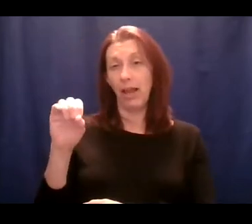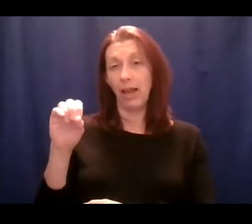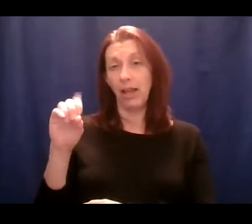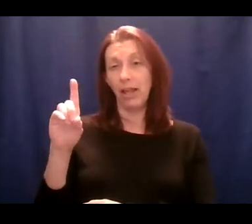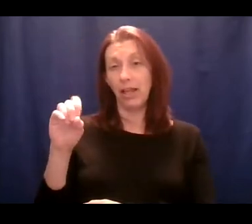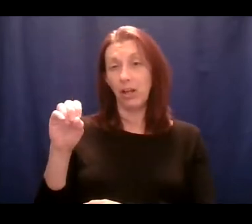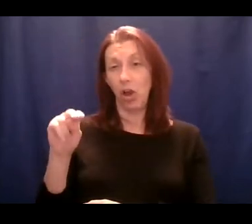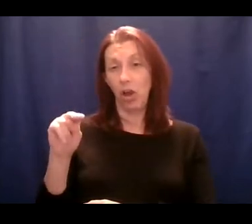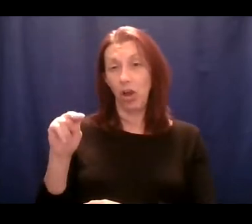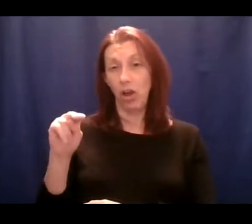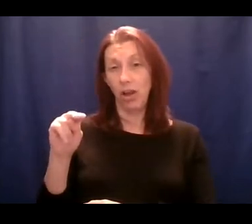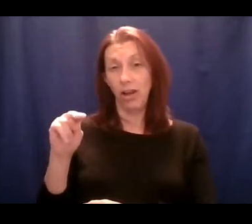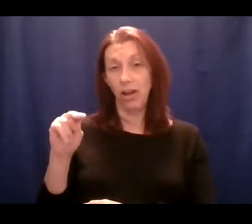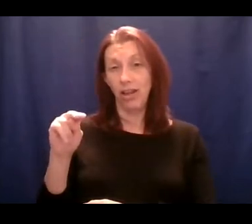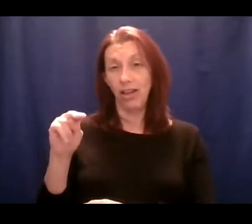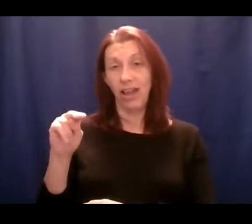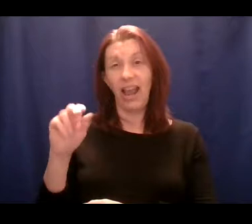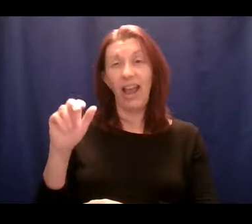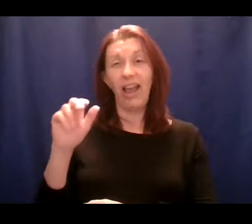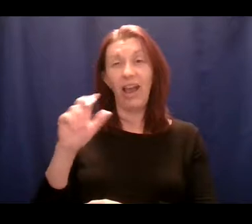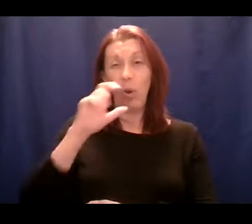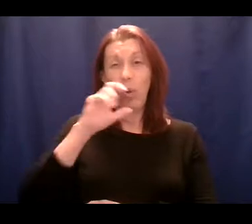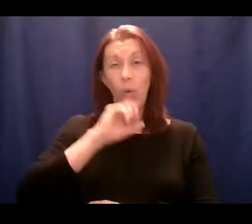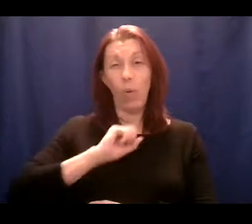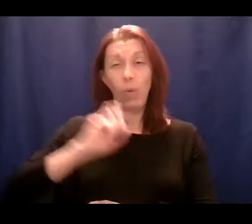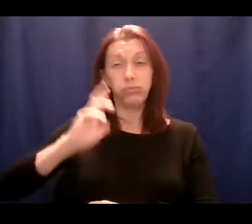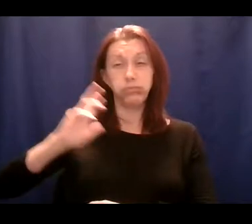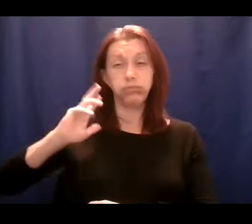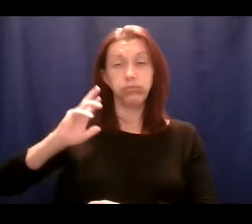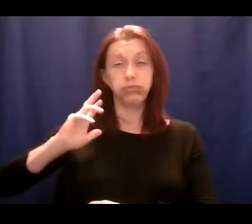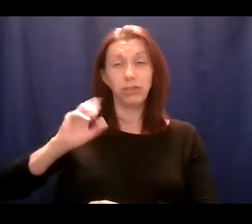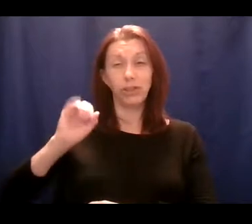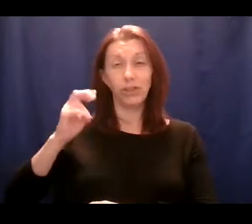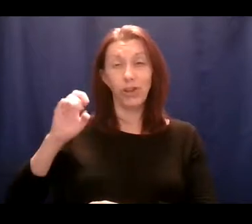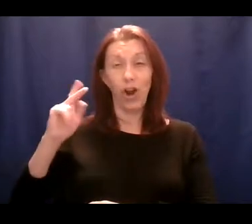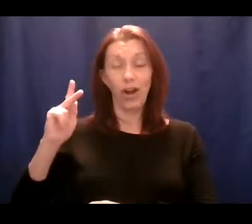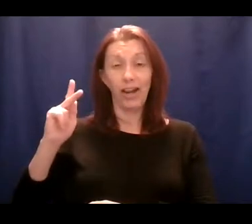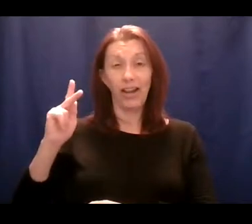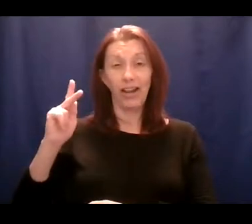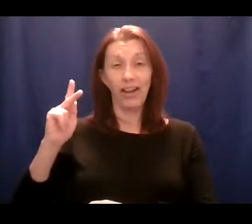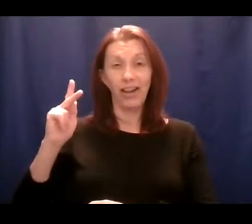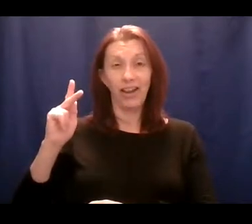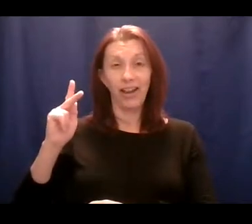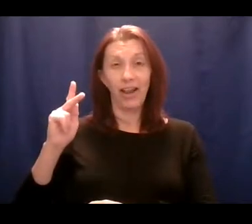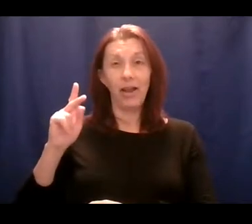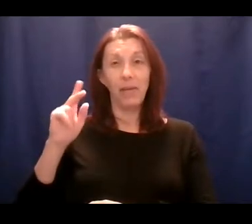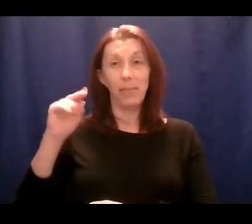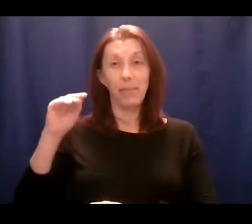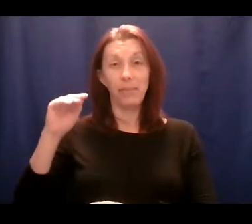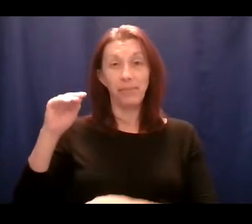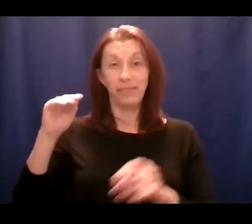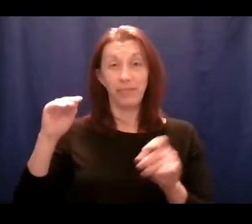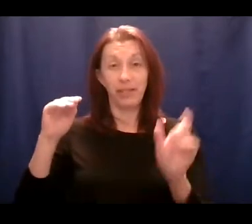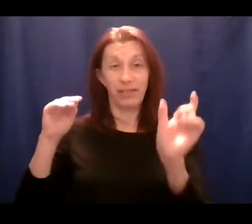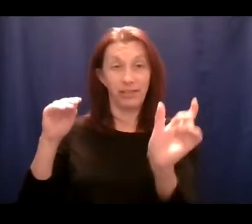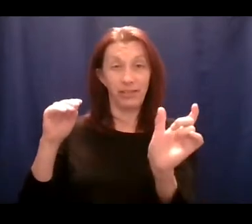a size comparison. My camera had to refocus because it's so much bigger. So here's